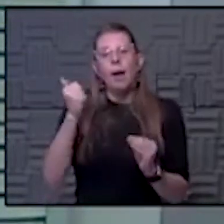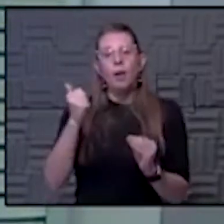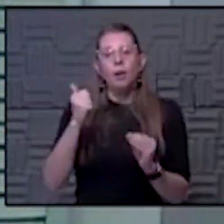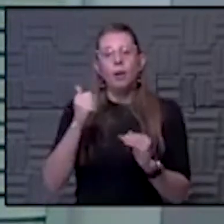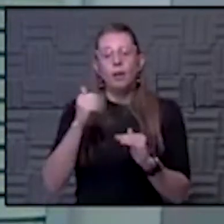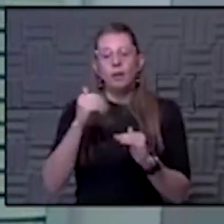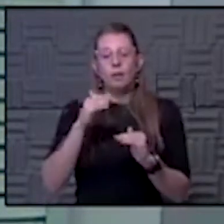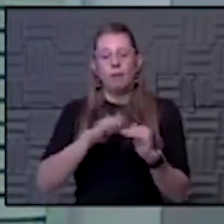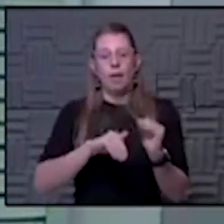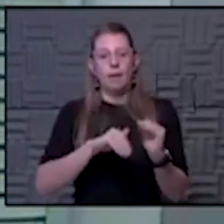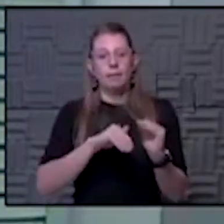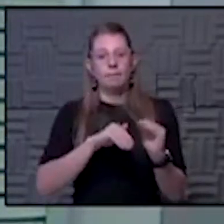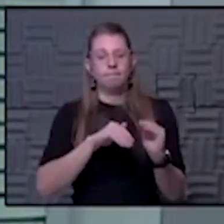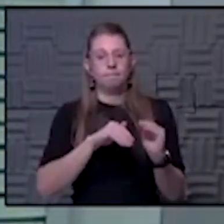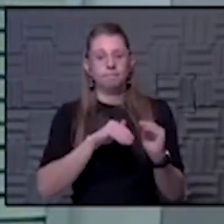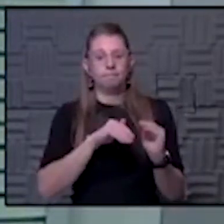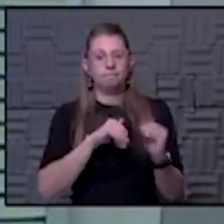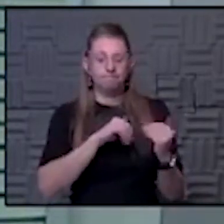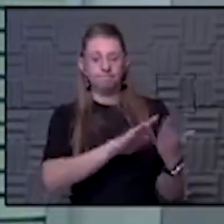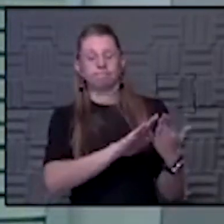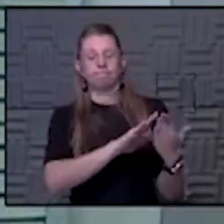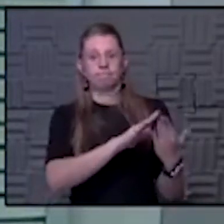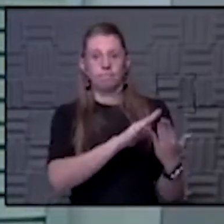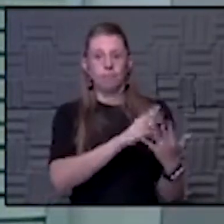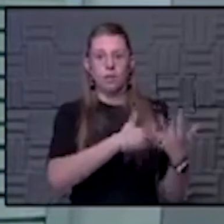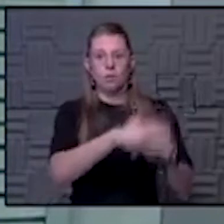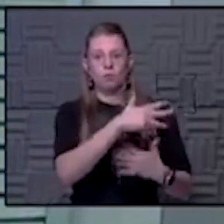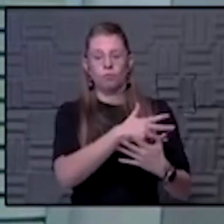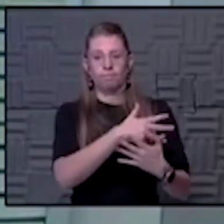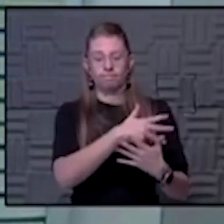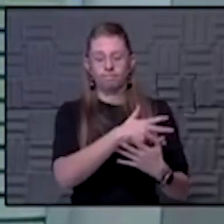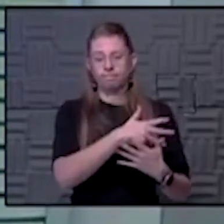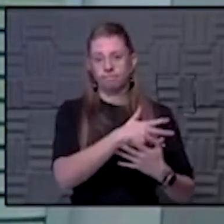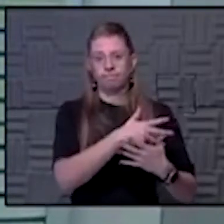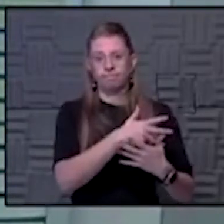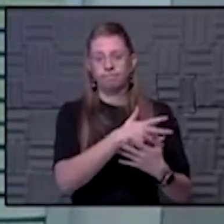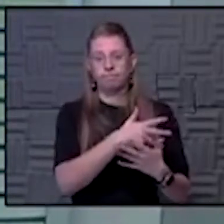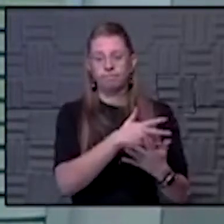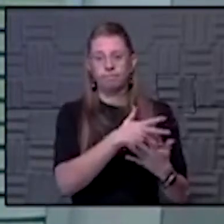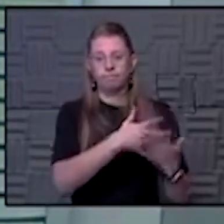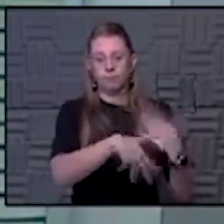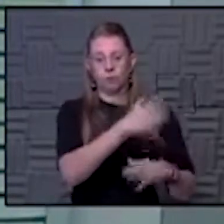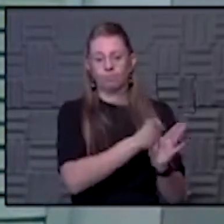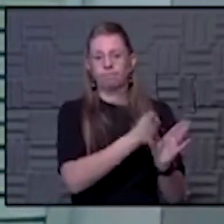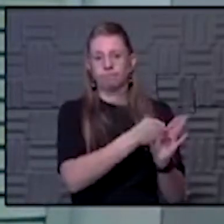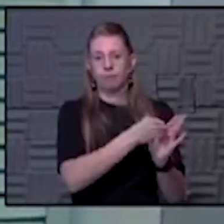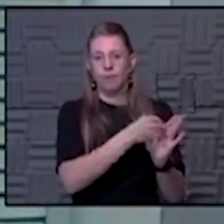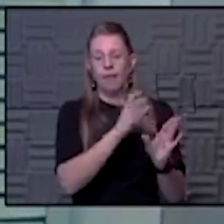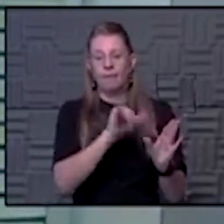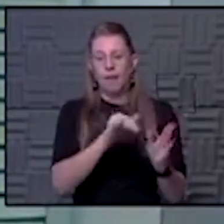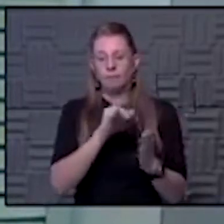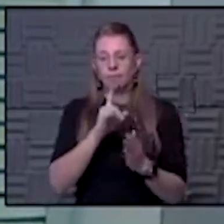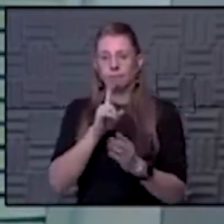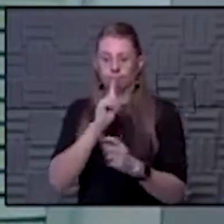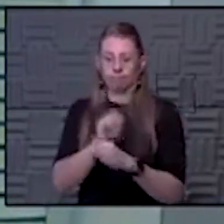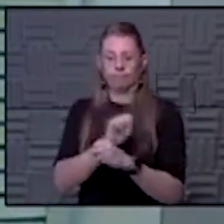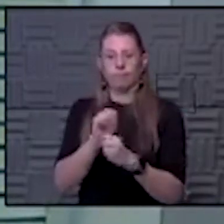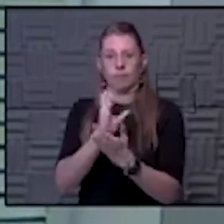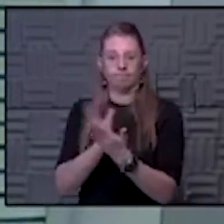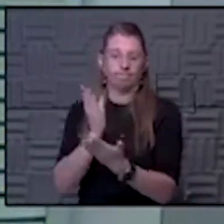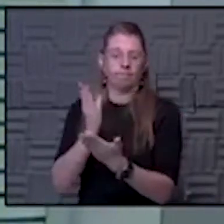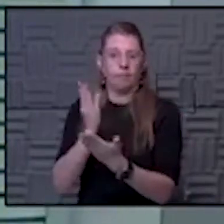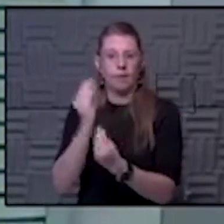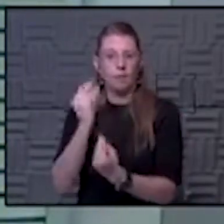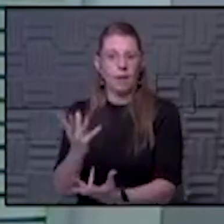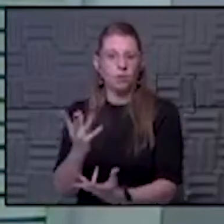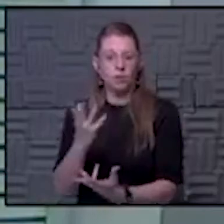social psychology aspects than high quality, reputable, credible information. And you guys have done this steadfastly, so